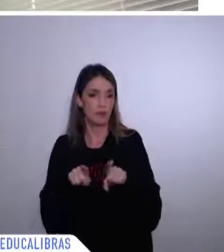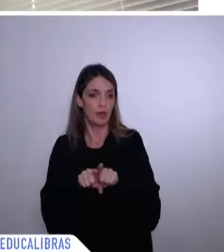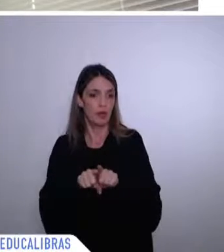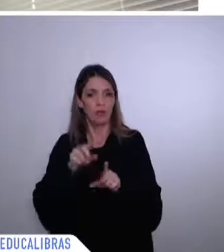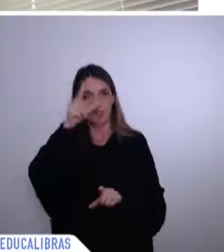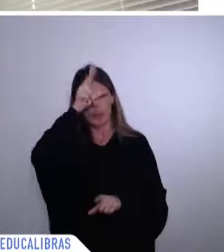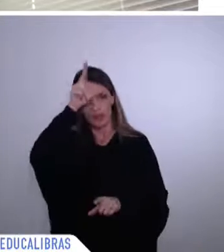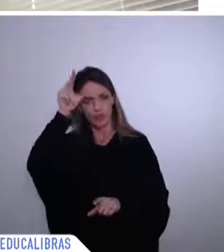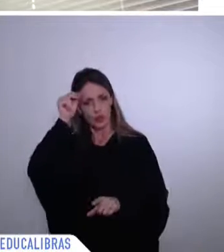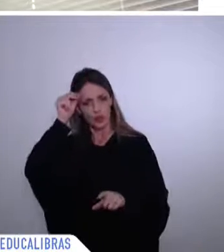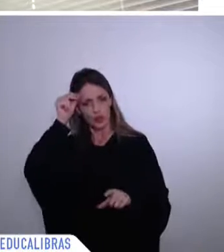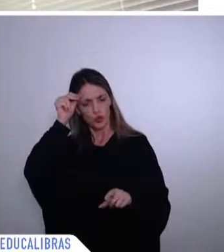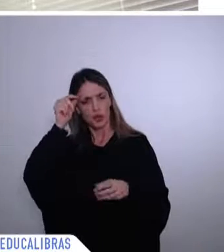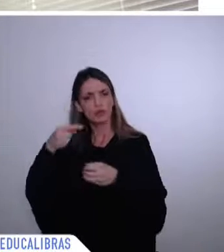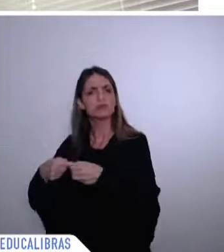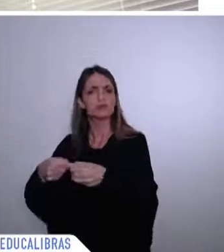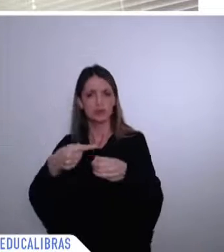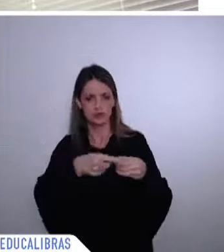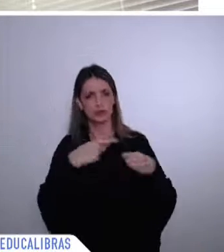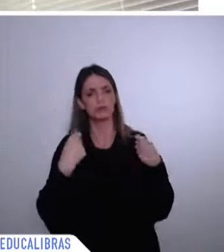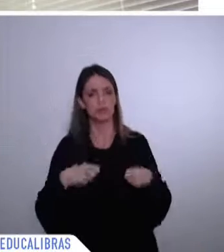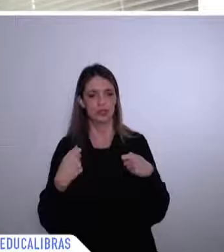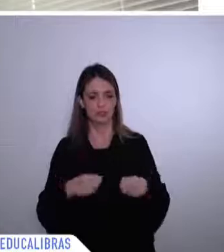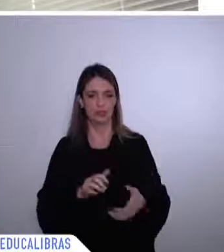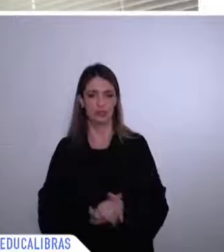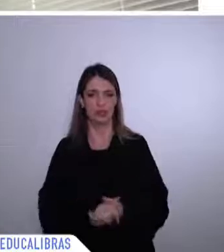uh, all kinds of